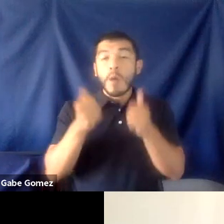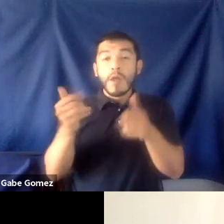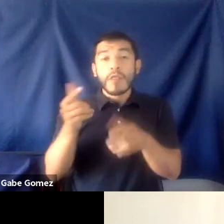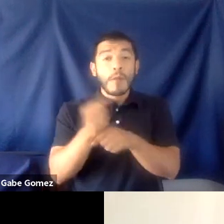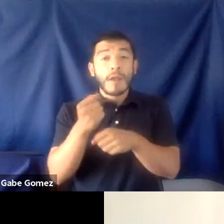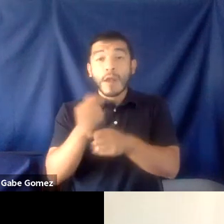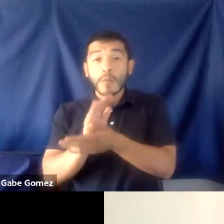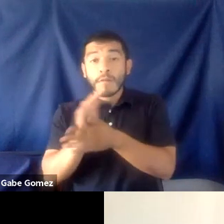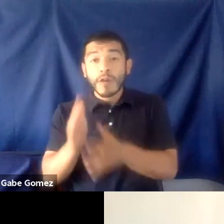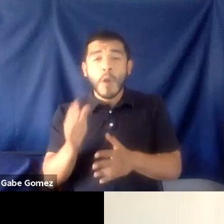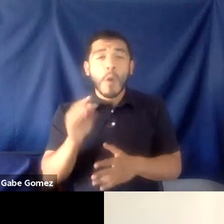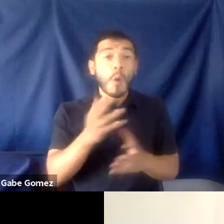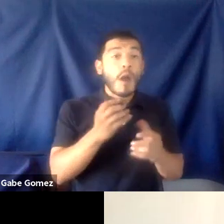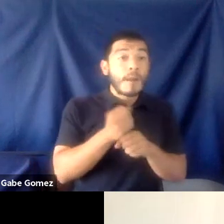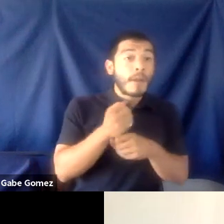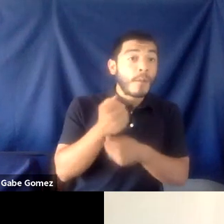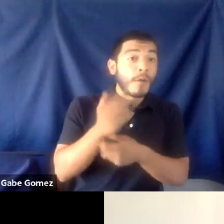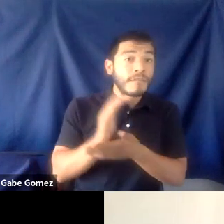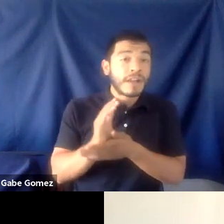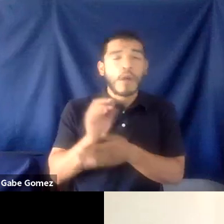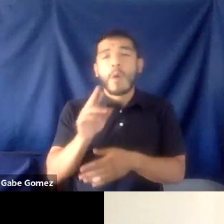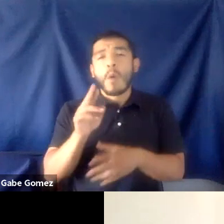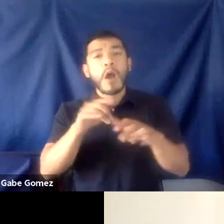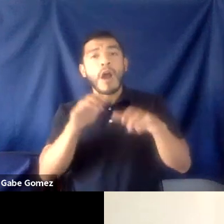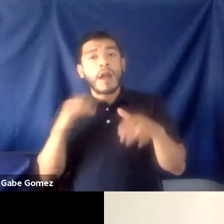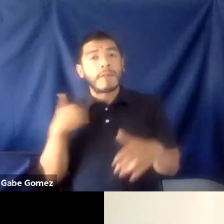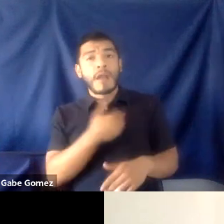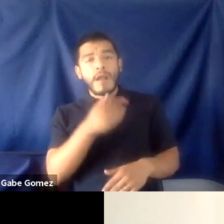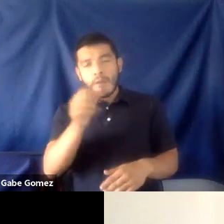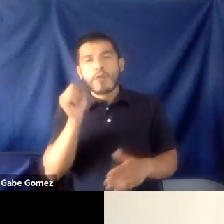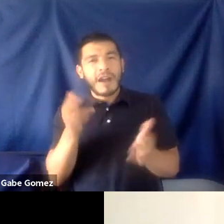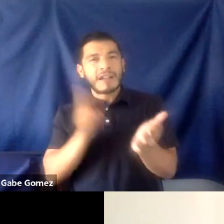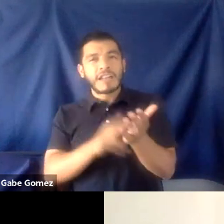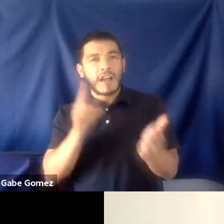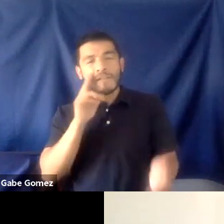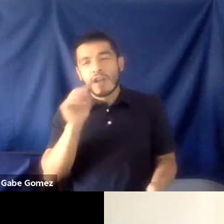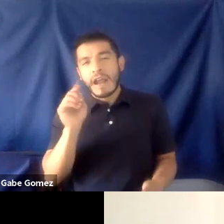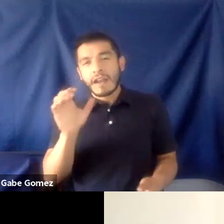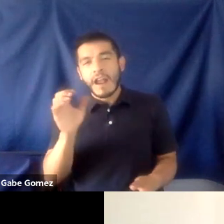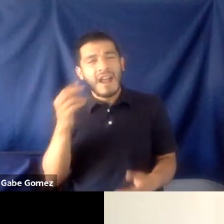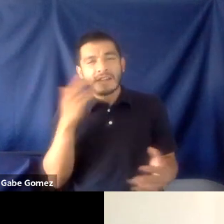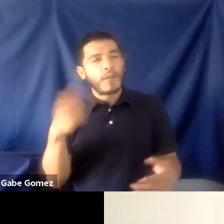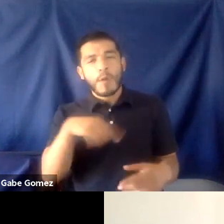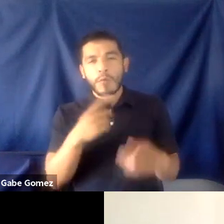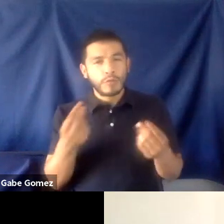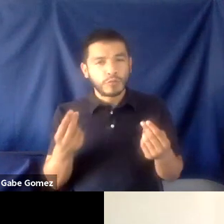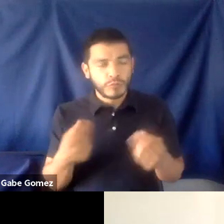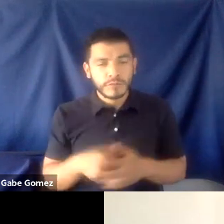filmmakers or aspiring filmmakers or audience members, you can, sign up for ADOC and keep track of what we're doing. We actually just launched